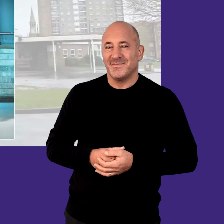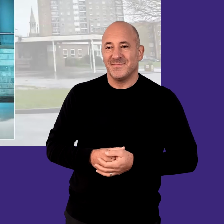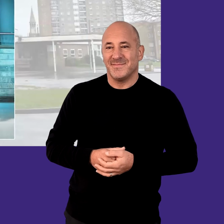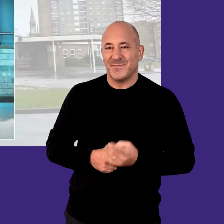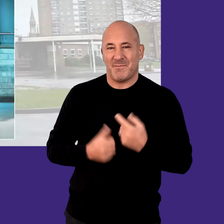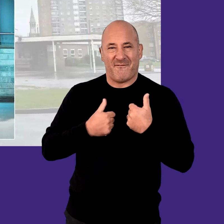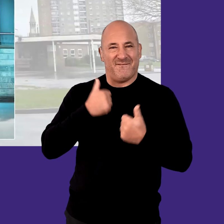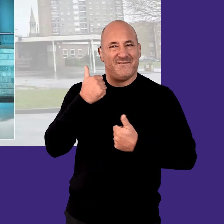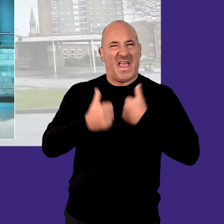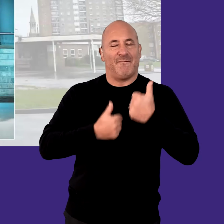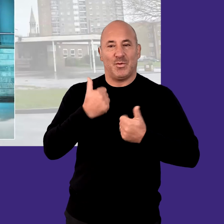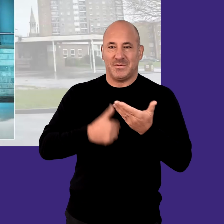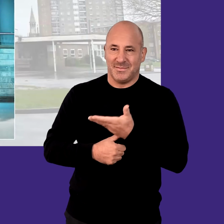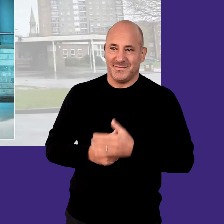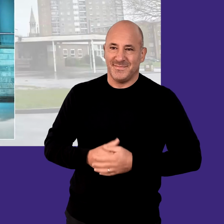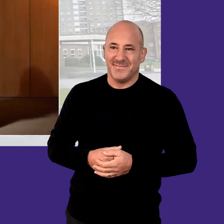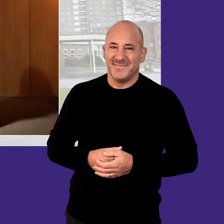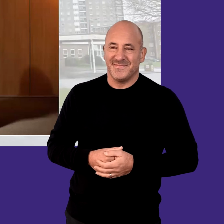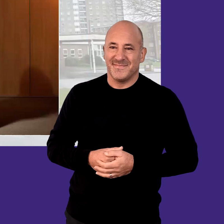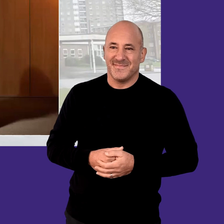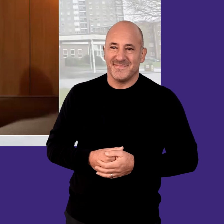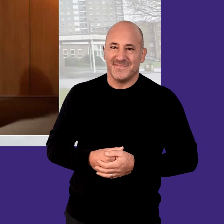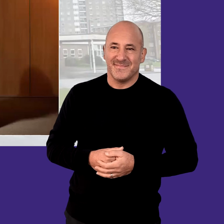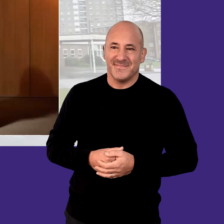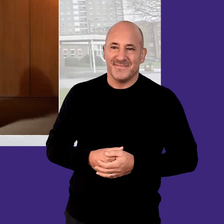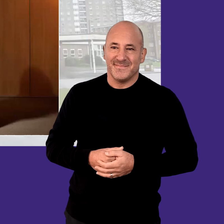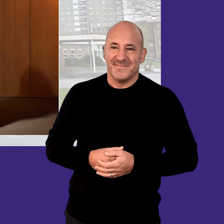This is one of my favourite ones.